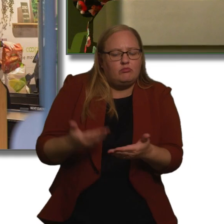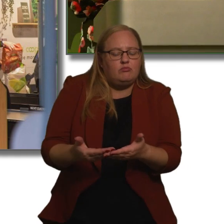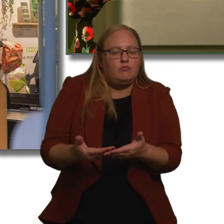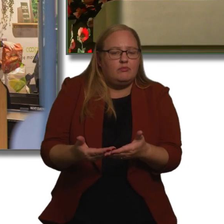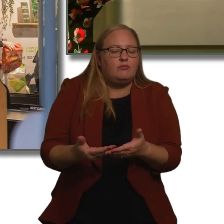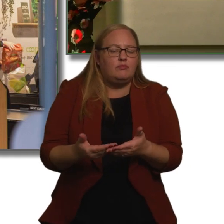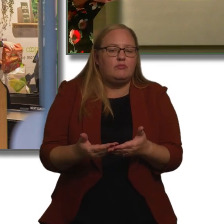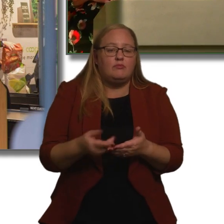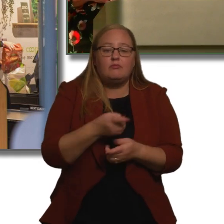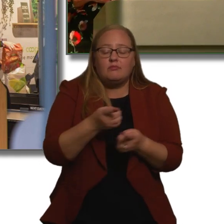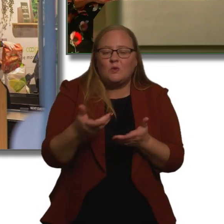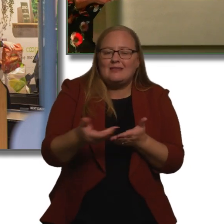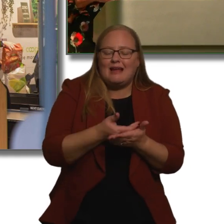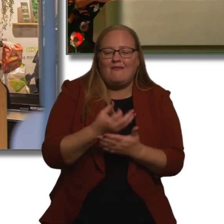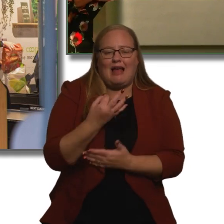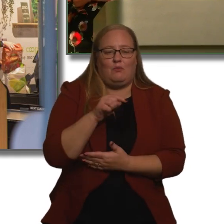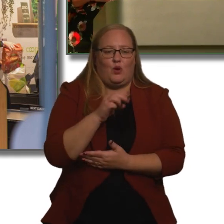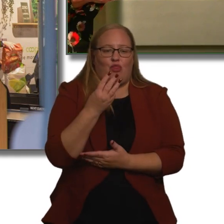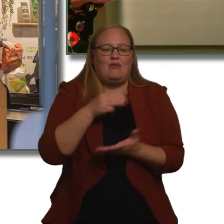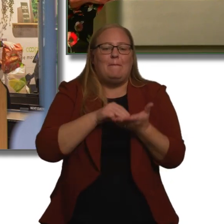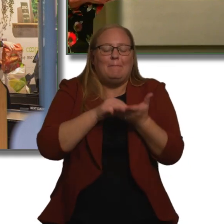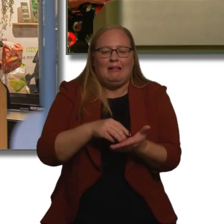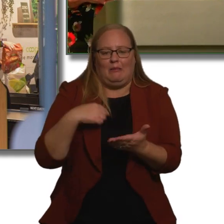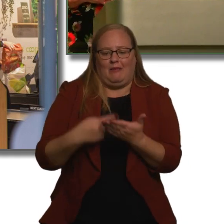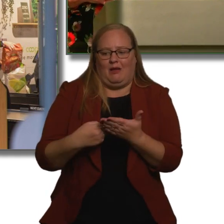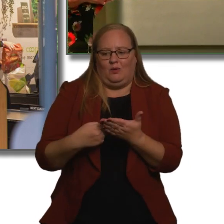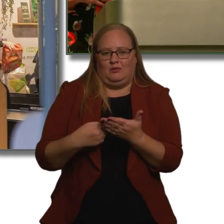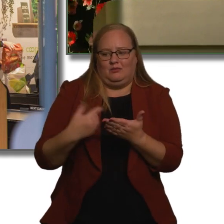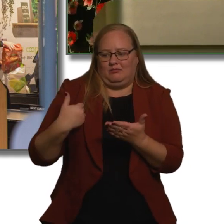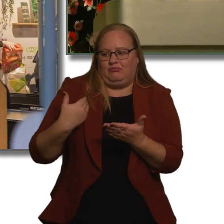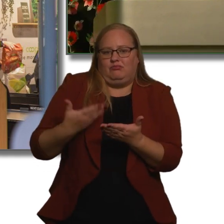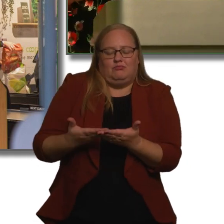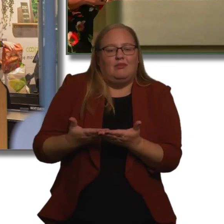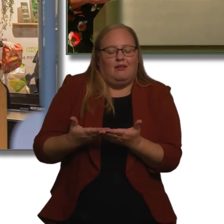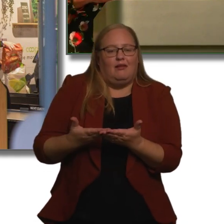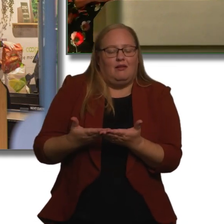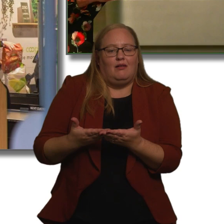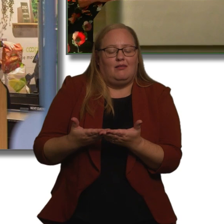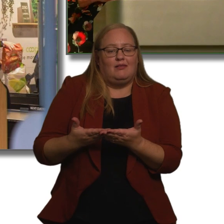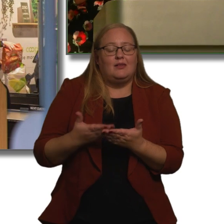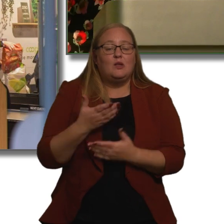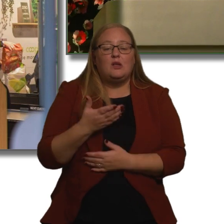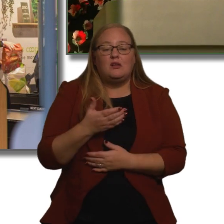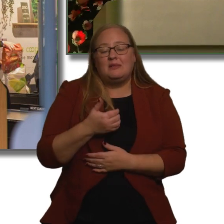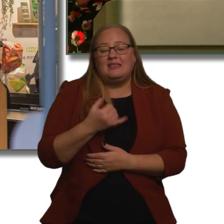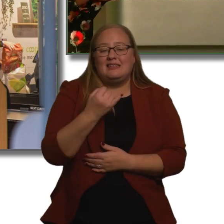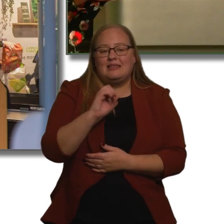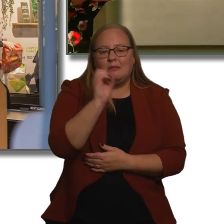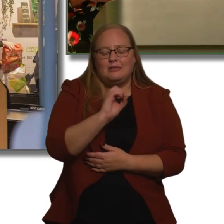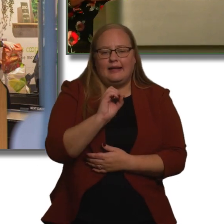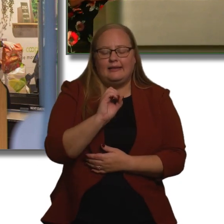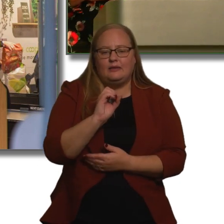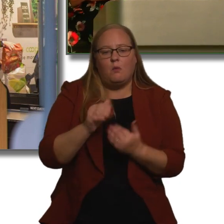save £8.3 million so far. That's a 60% increase at this